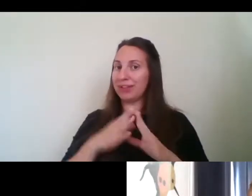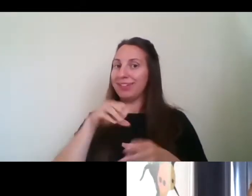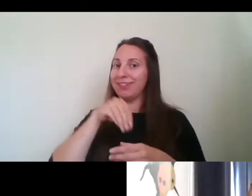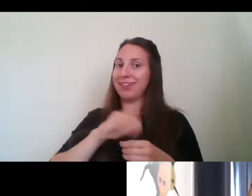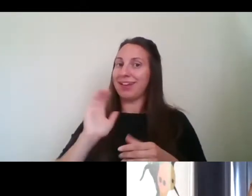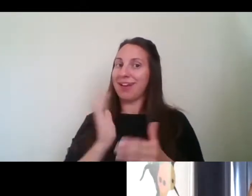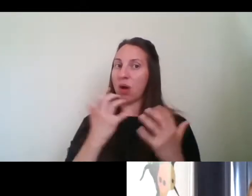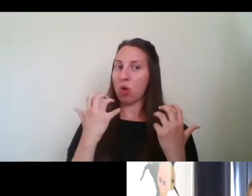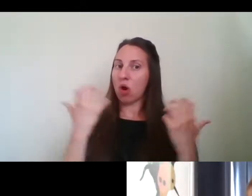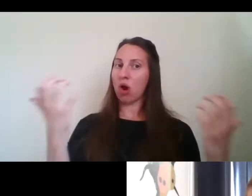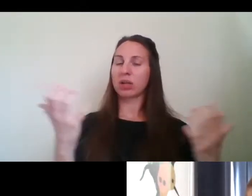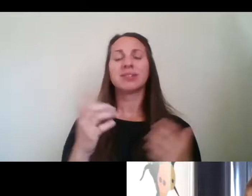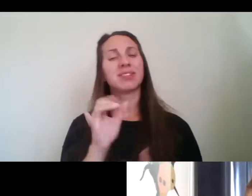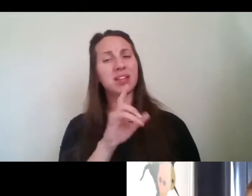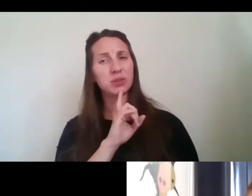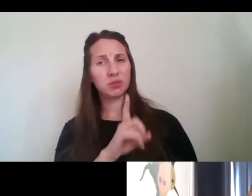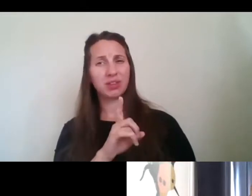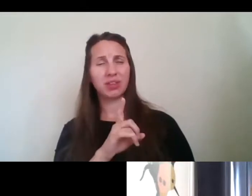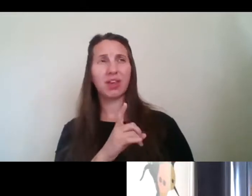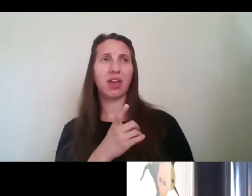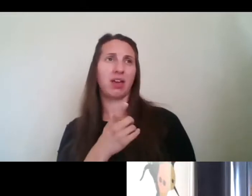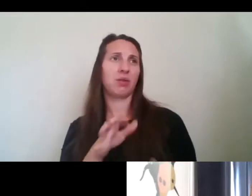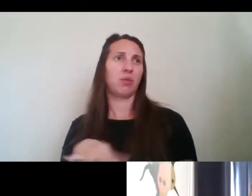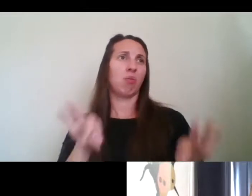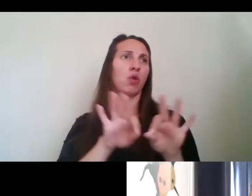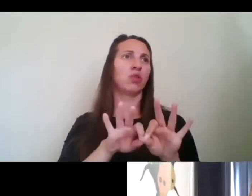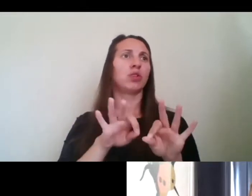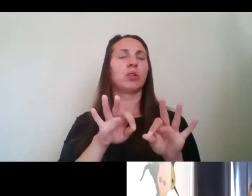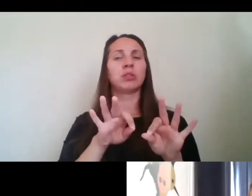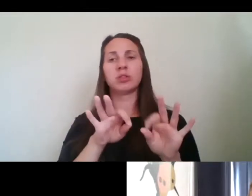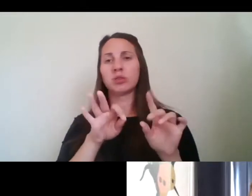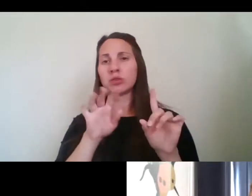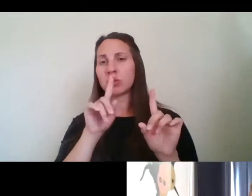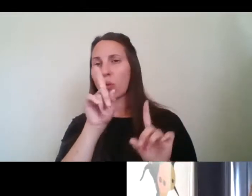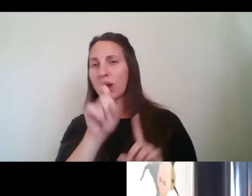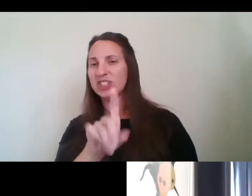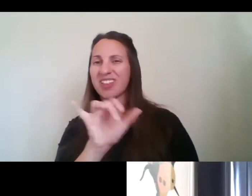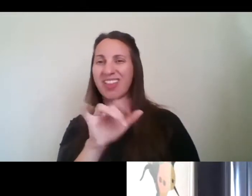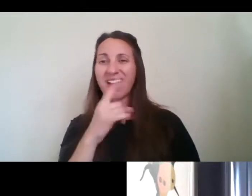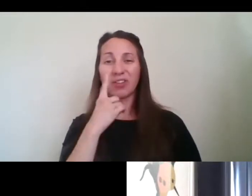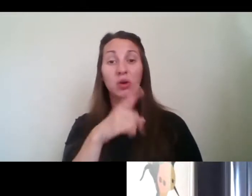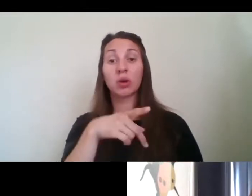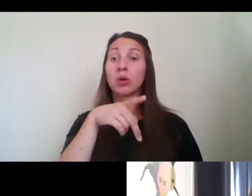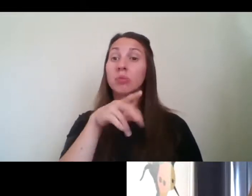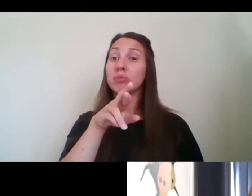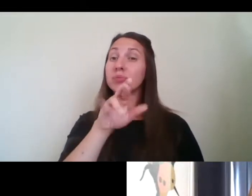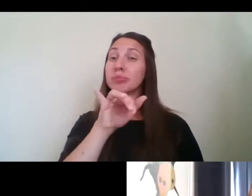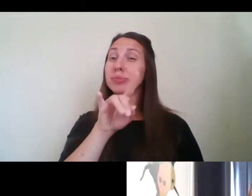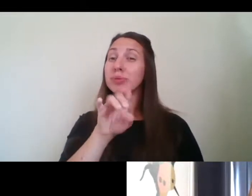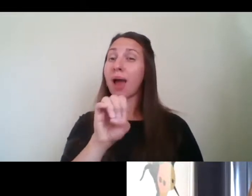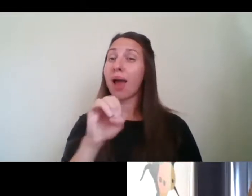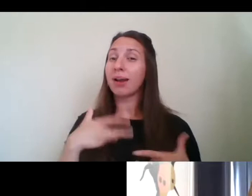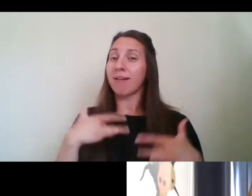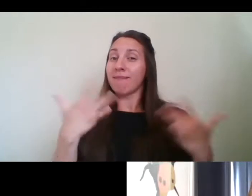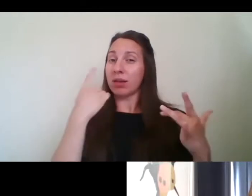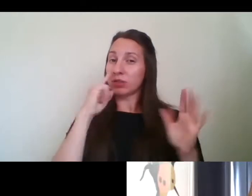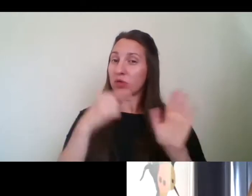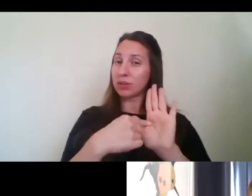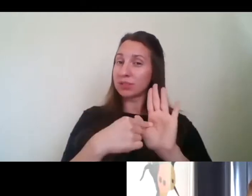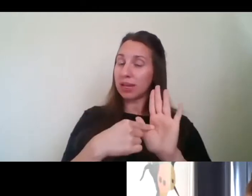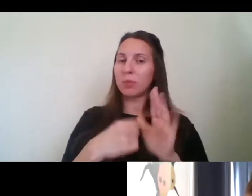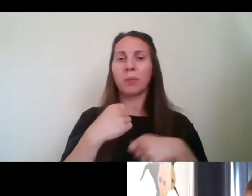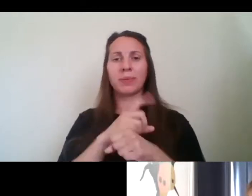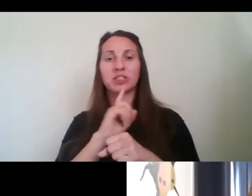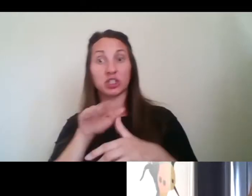question around issues like Pride. If you do anything as part of Pride events, you'll want to make sure that those are accessible.